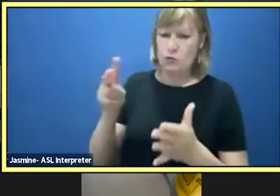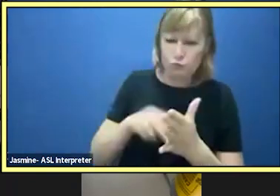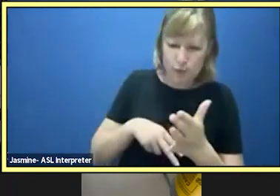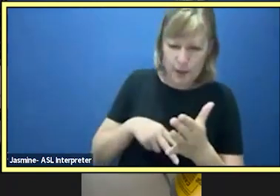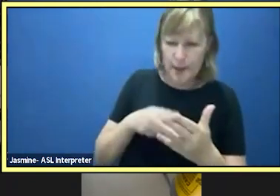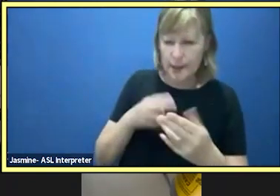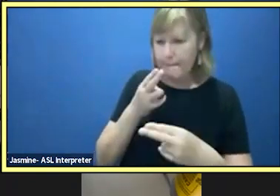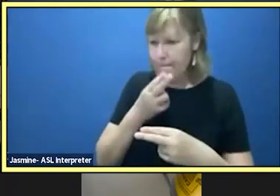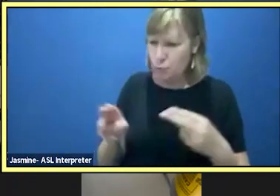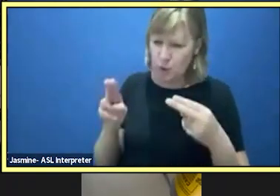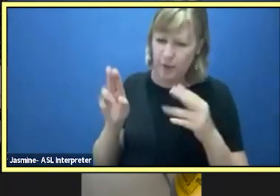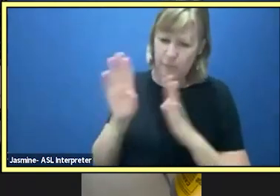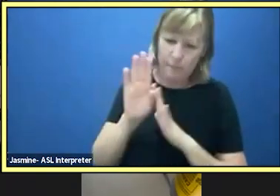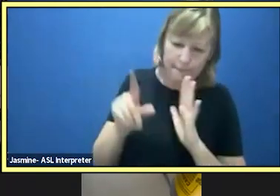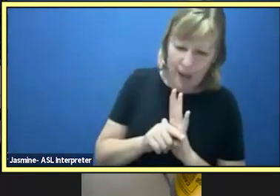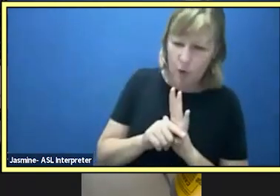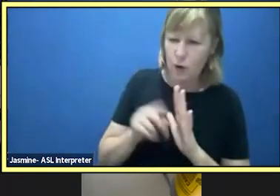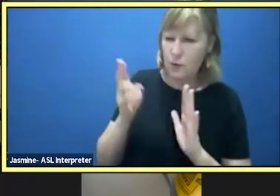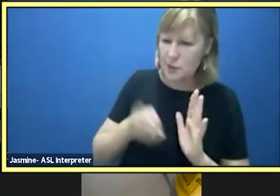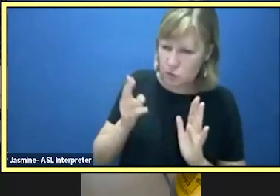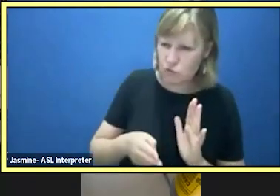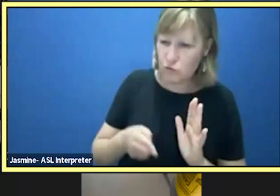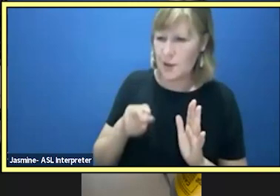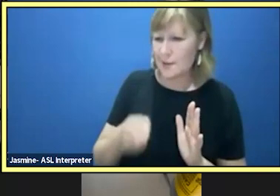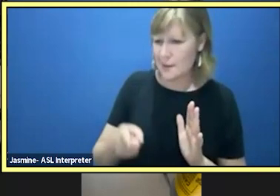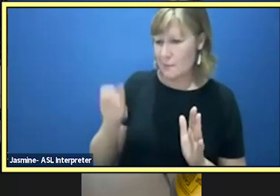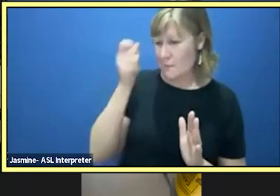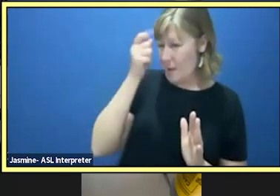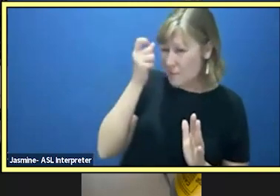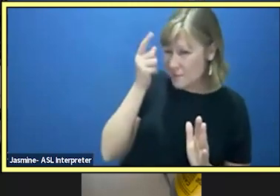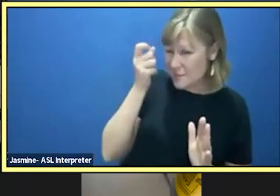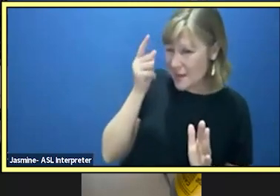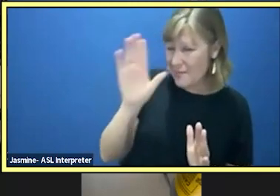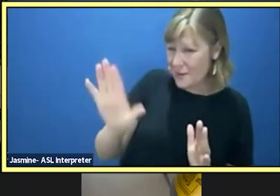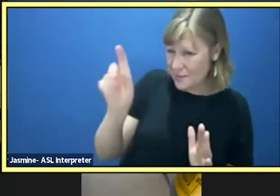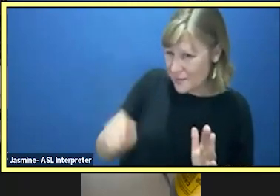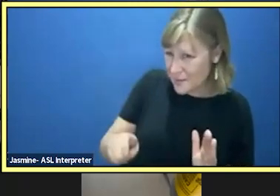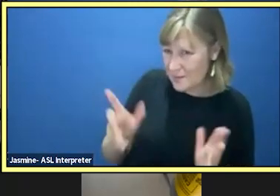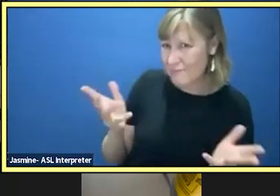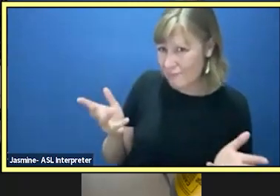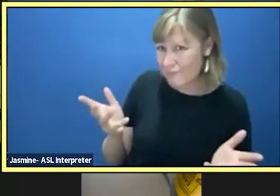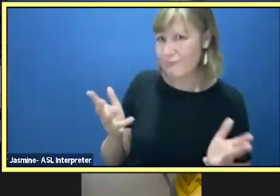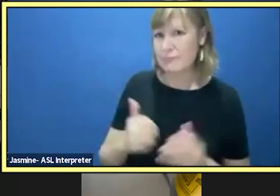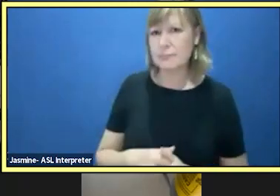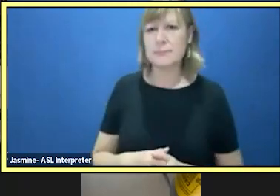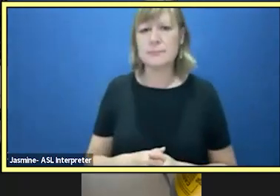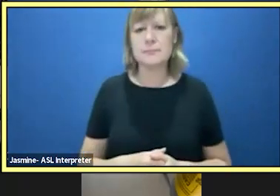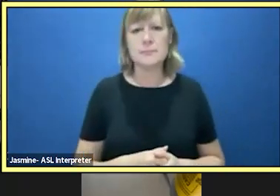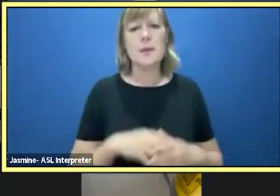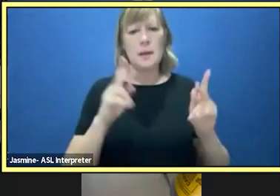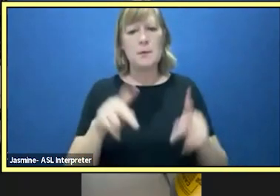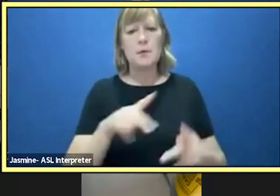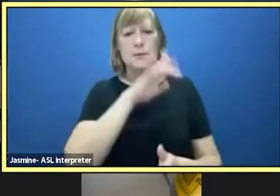Does that make sense? Yes, and person-centered planning is designed to be an in-person, meeting where